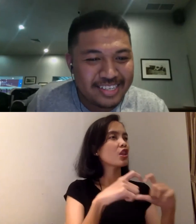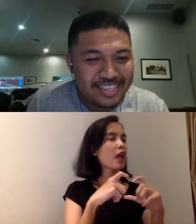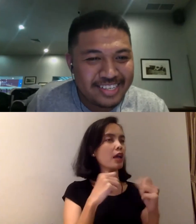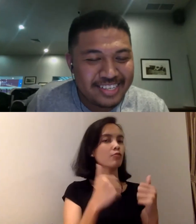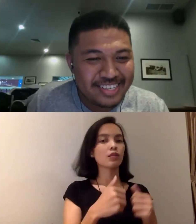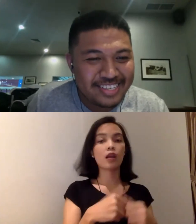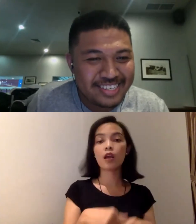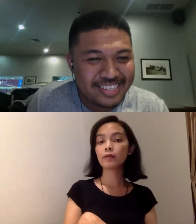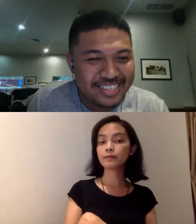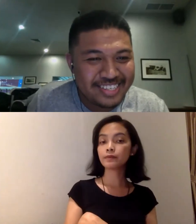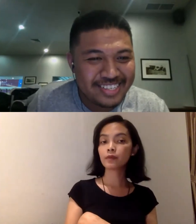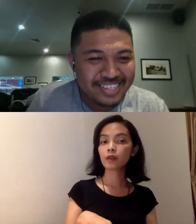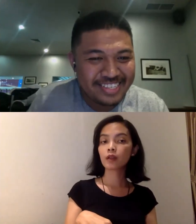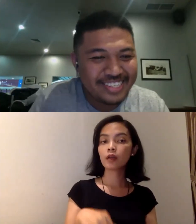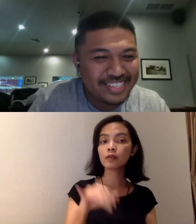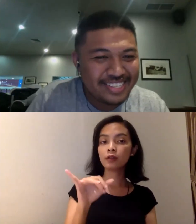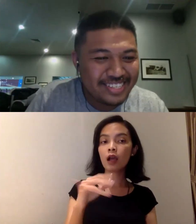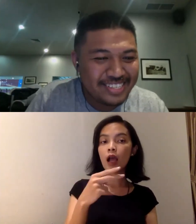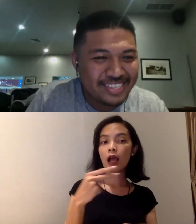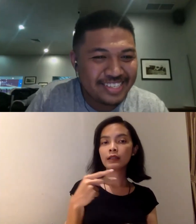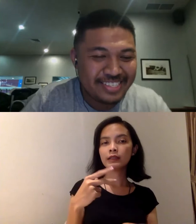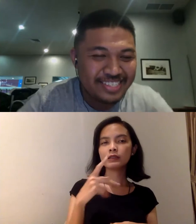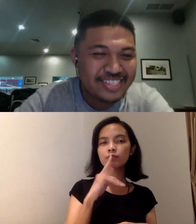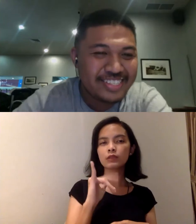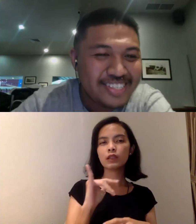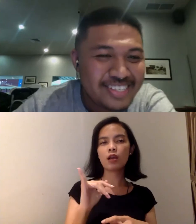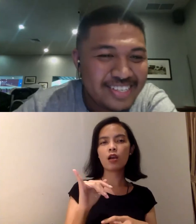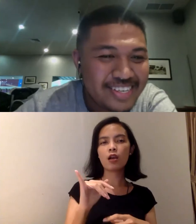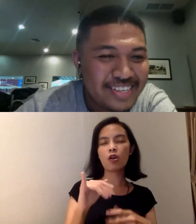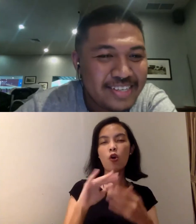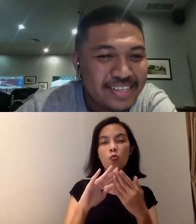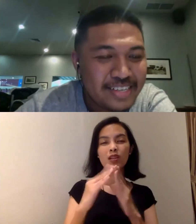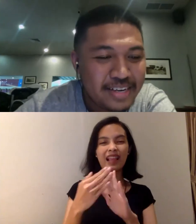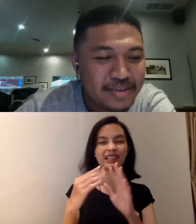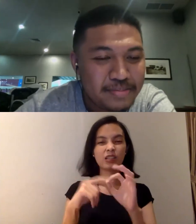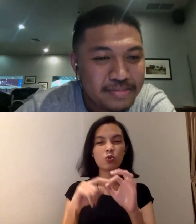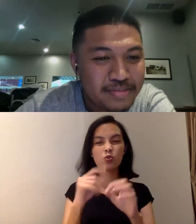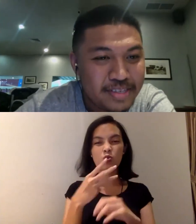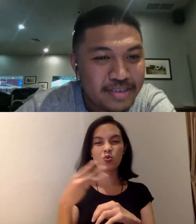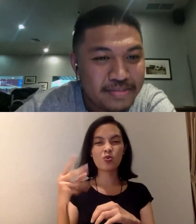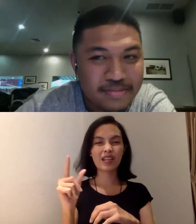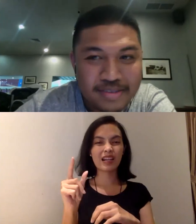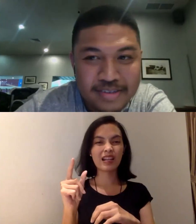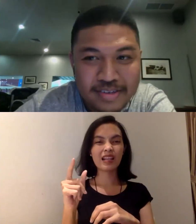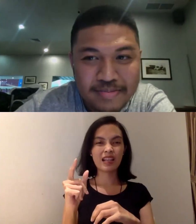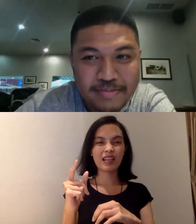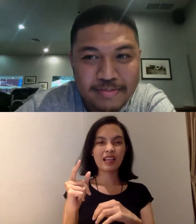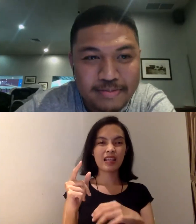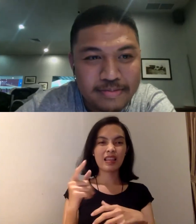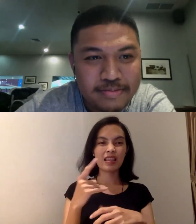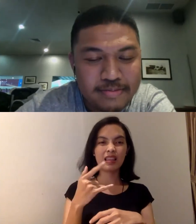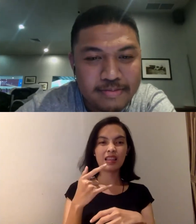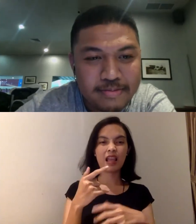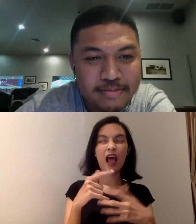So even though it's a non-hetero community, non-heteronormative community, doesn't mean that